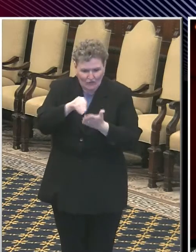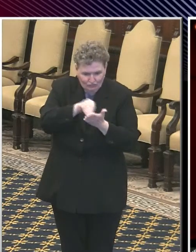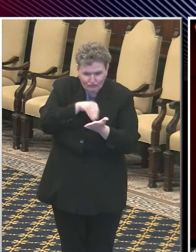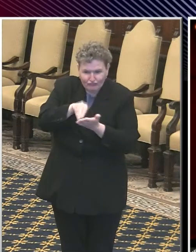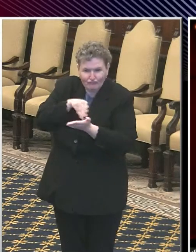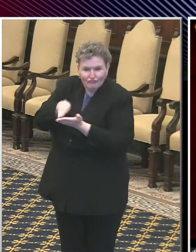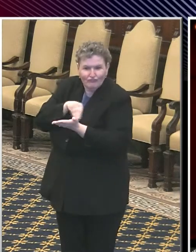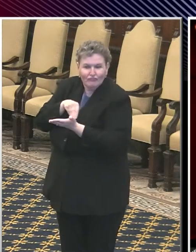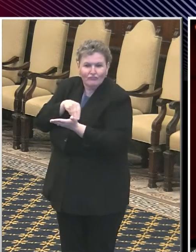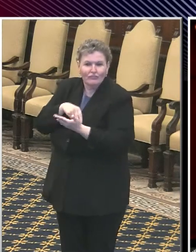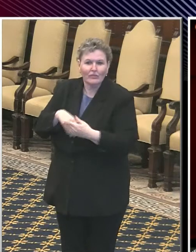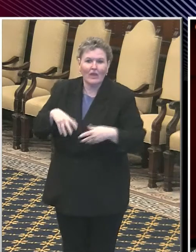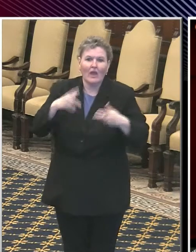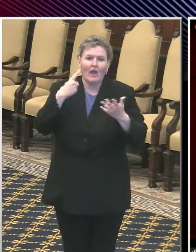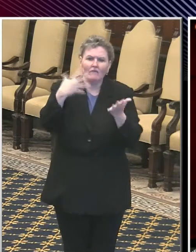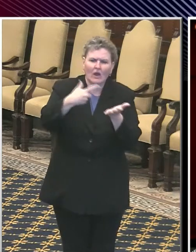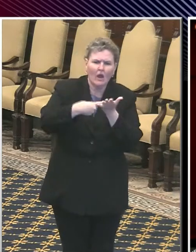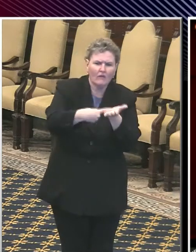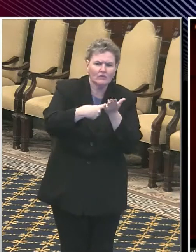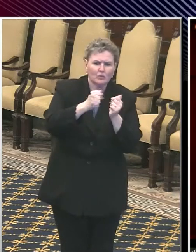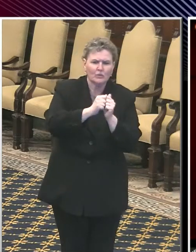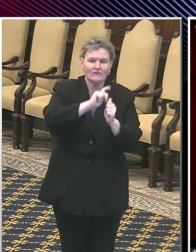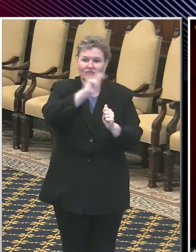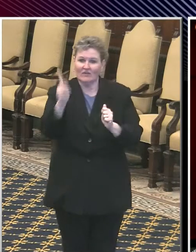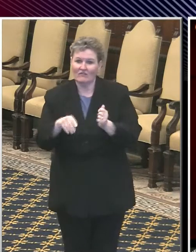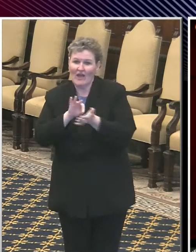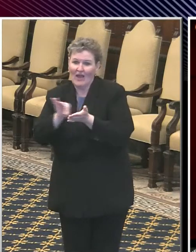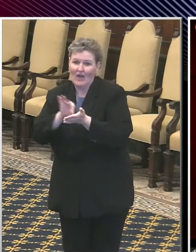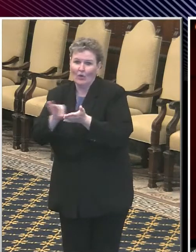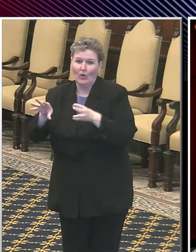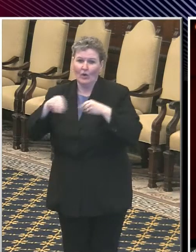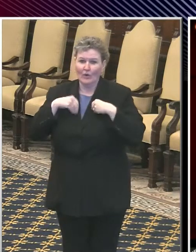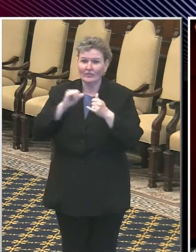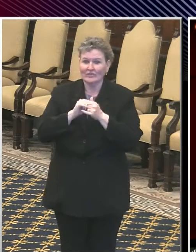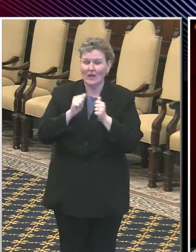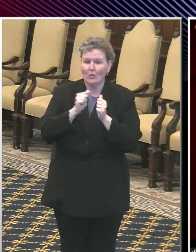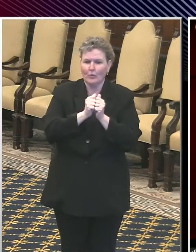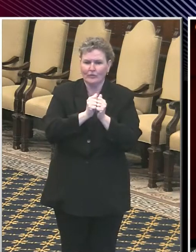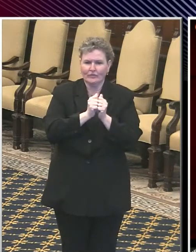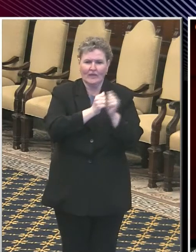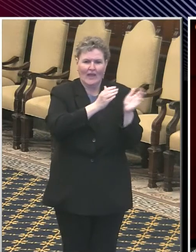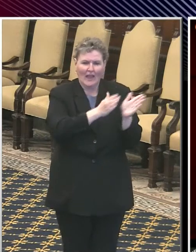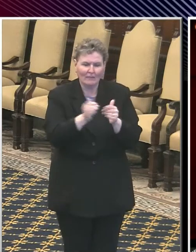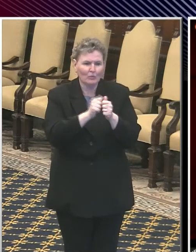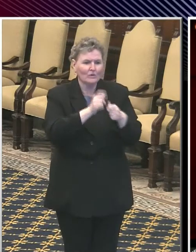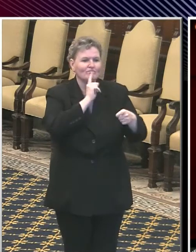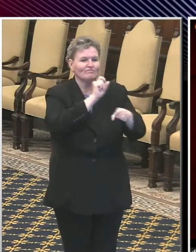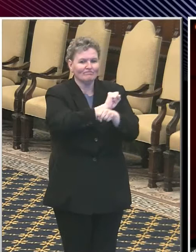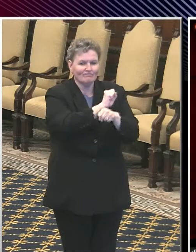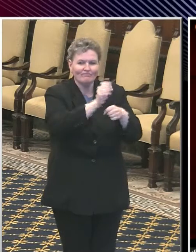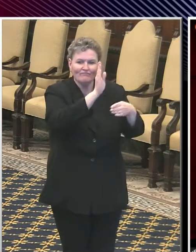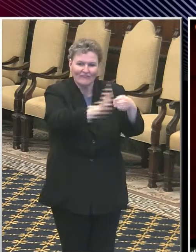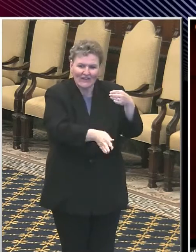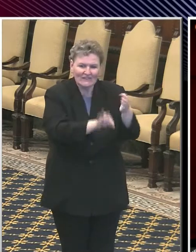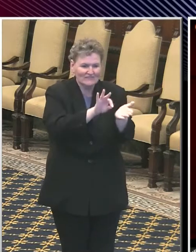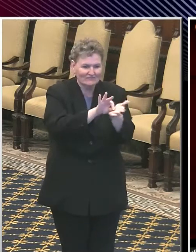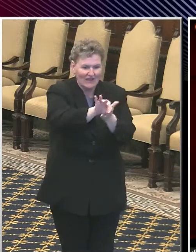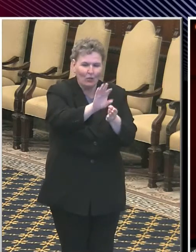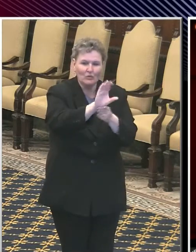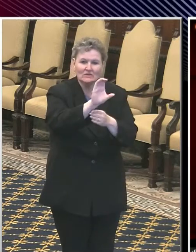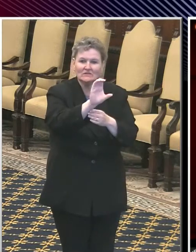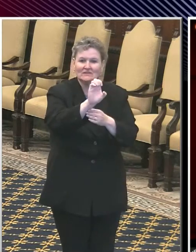to make sure that they have what they need to stay safe and healthy and create census awareness. Yesterday, Philly Counts